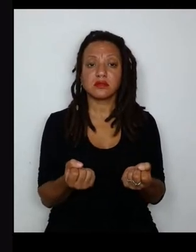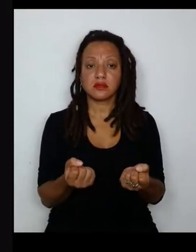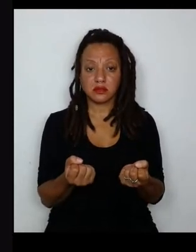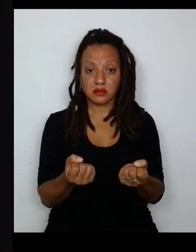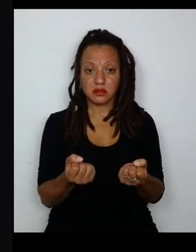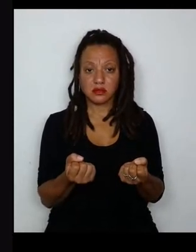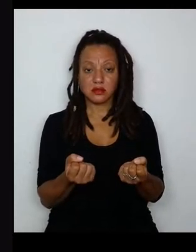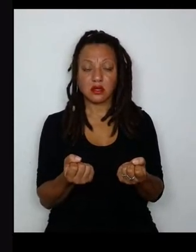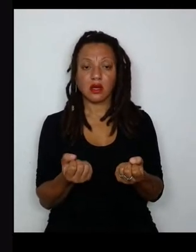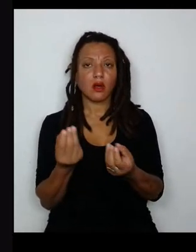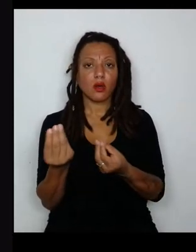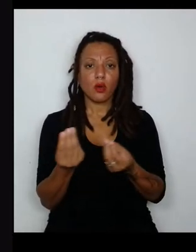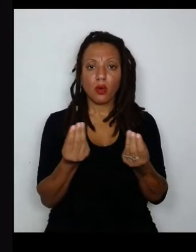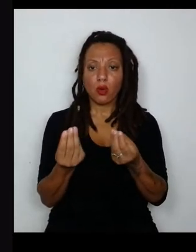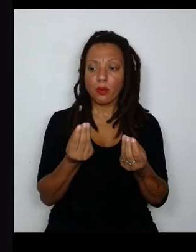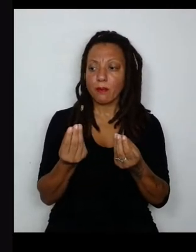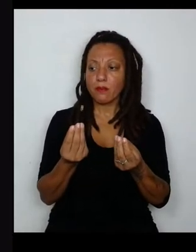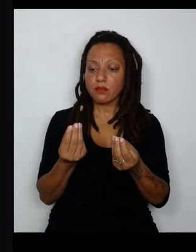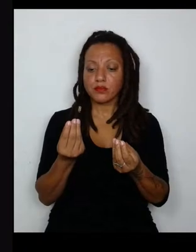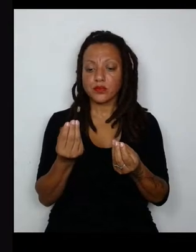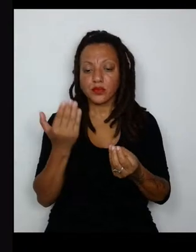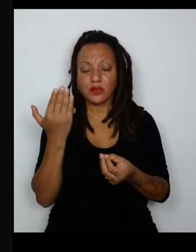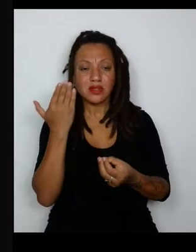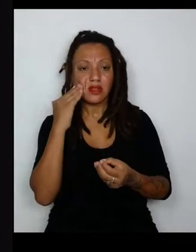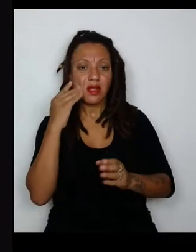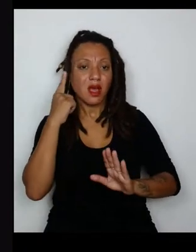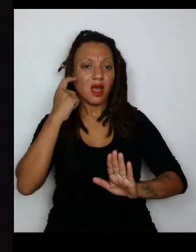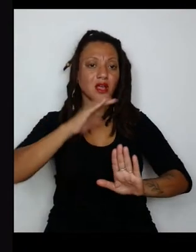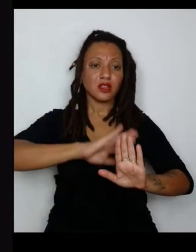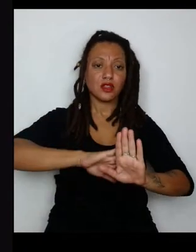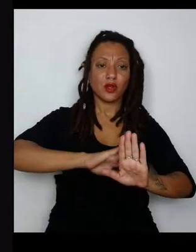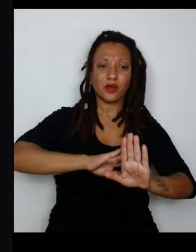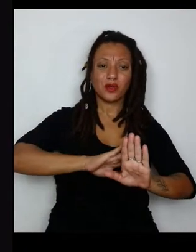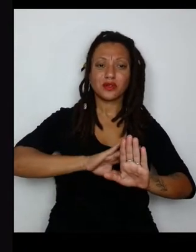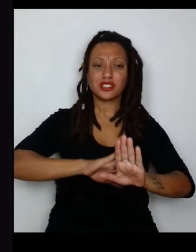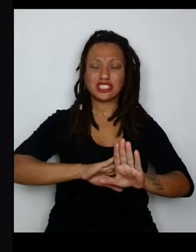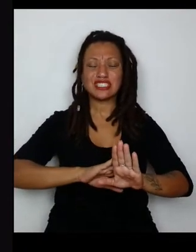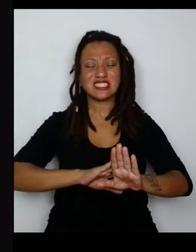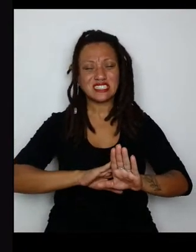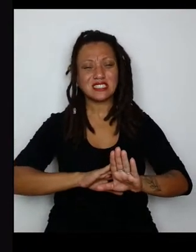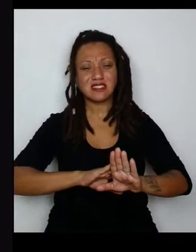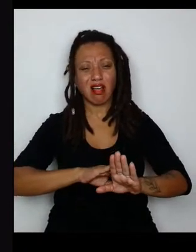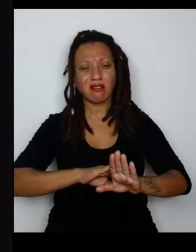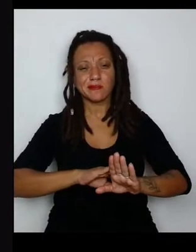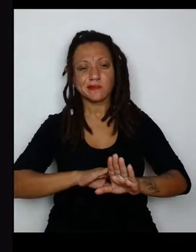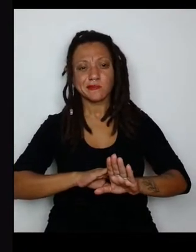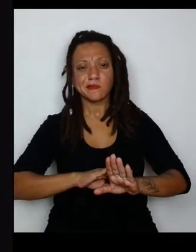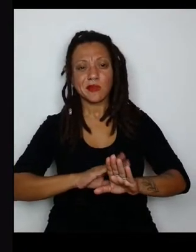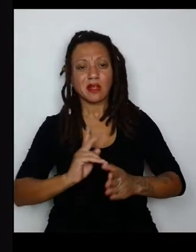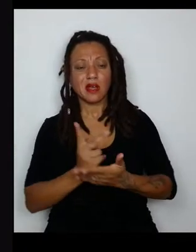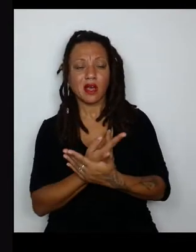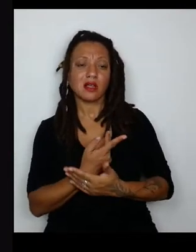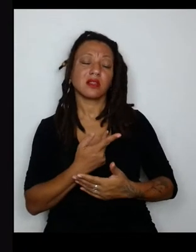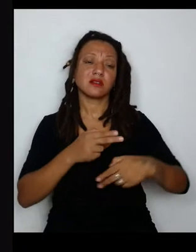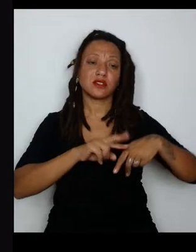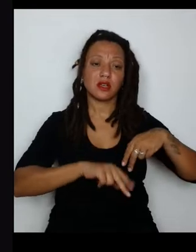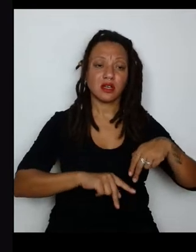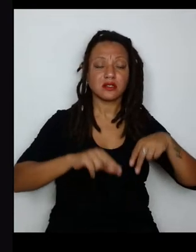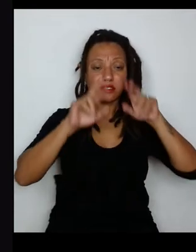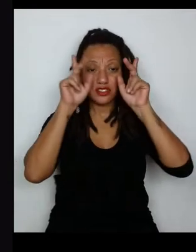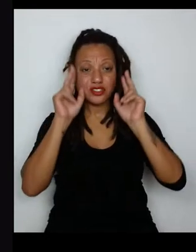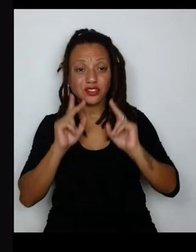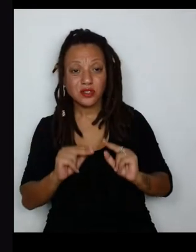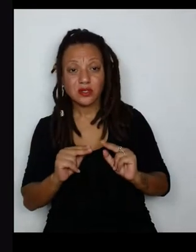that underpins so much of goku's art self-fashioning and writing my